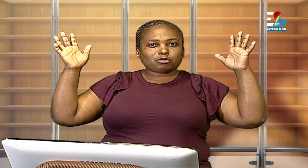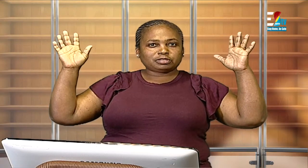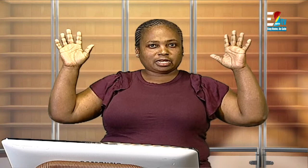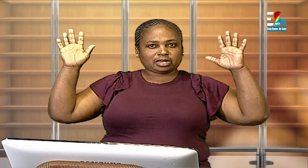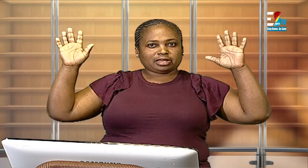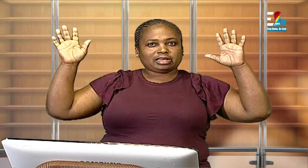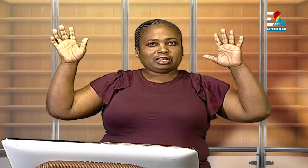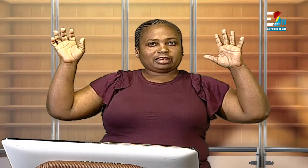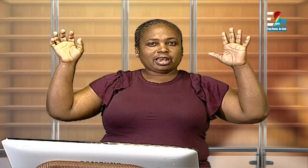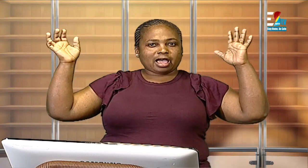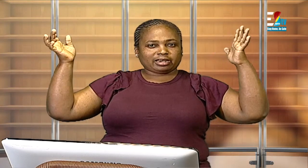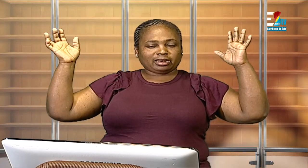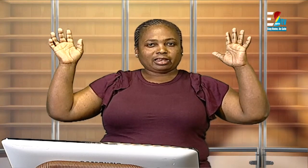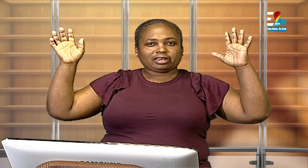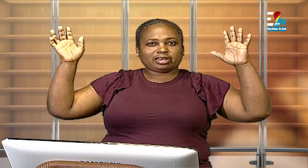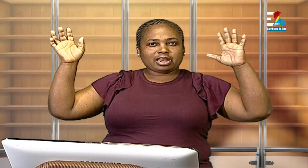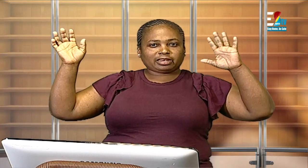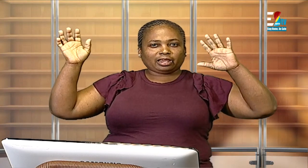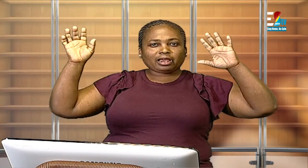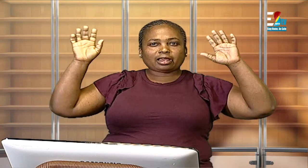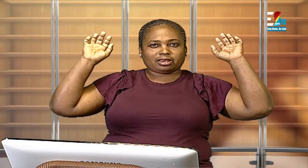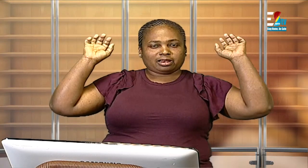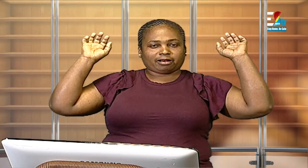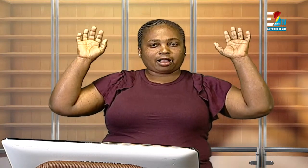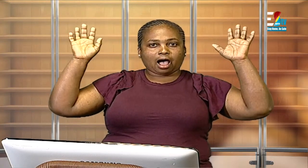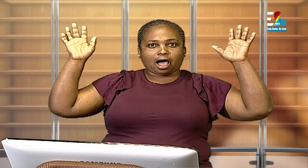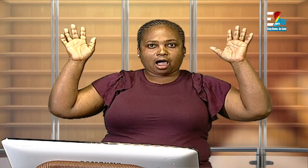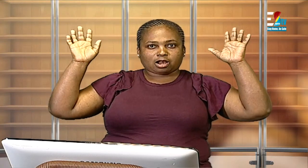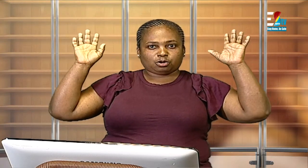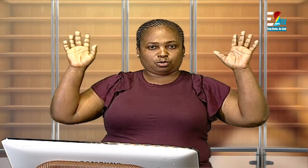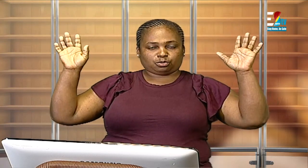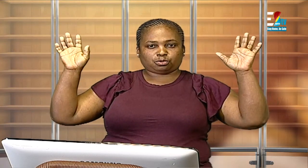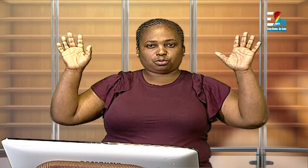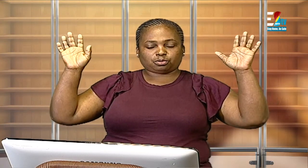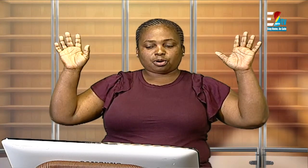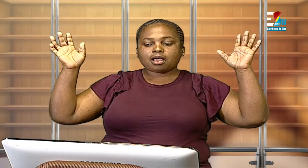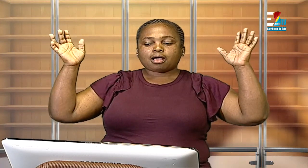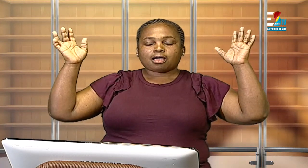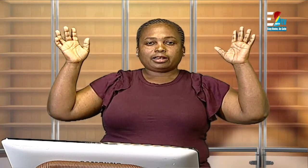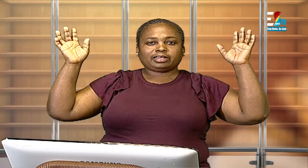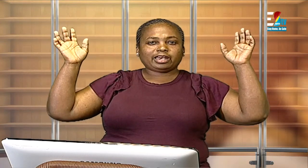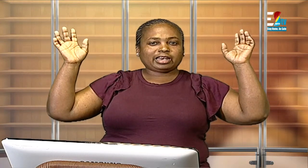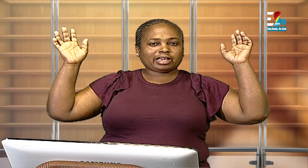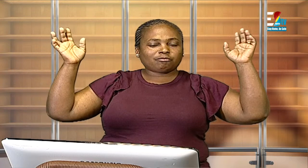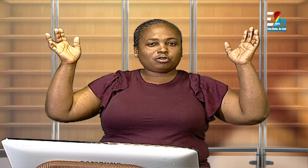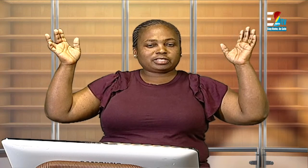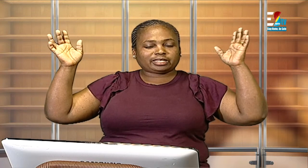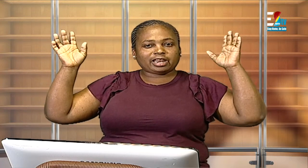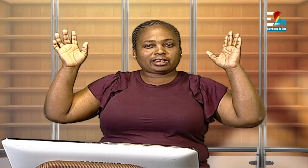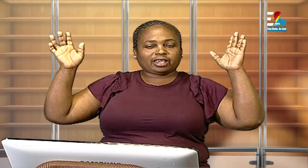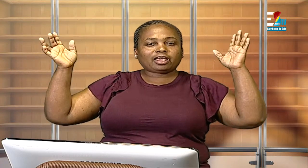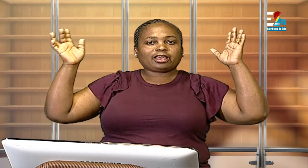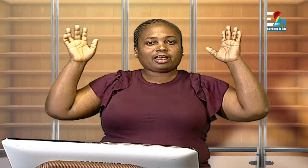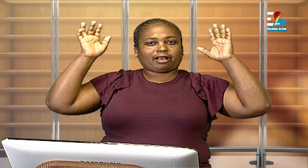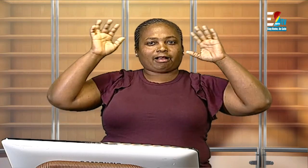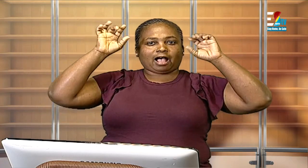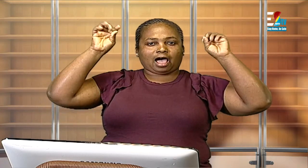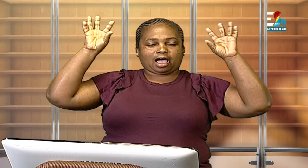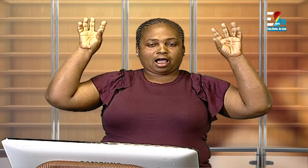Tandla ke mfundzi tinani tineti ngalo. Tinani ke mfundzi